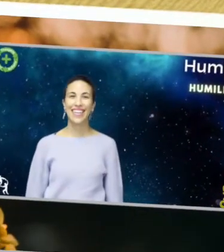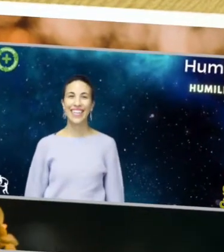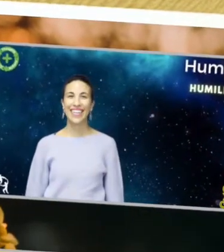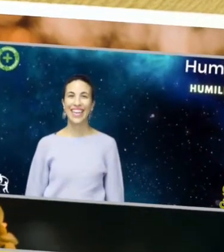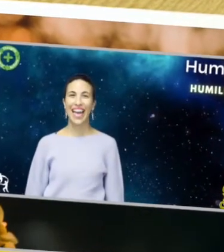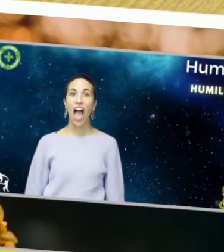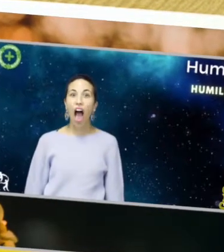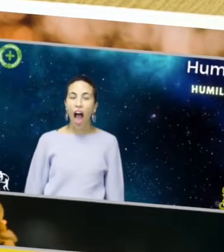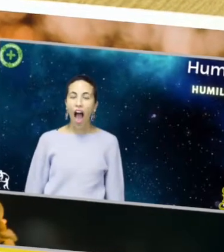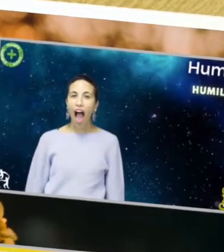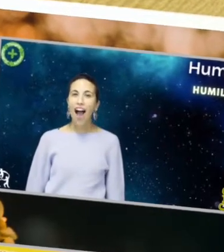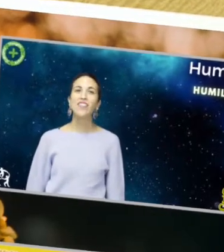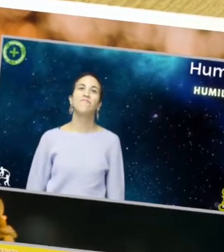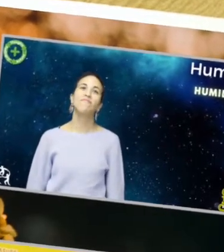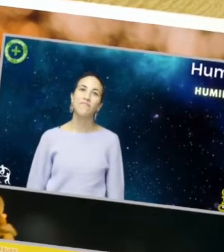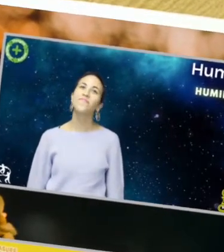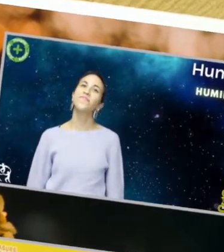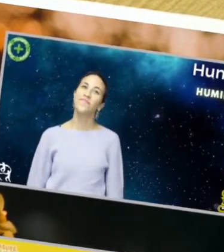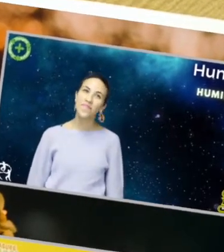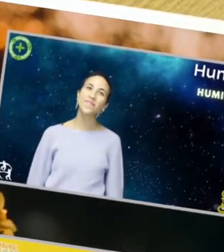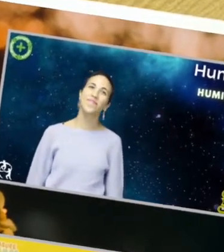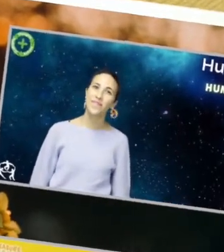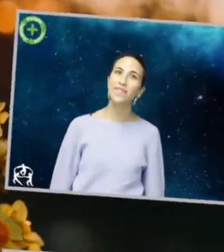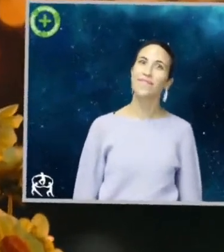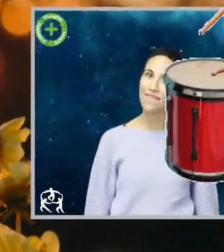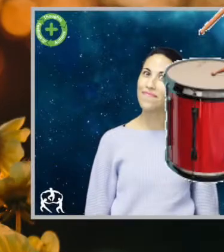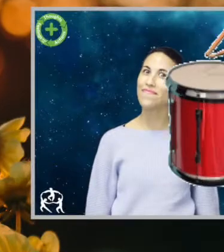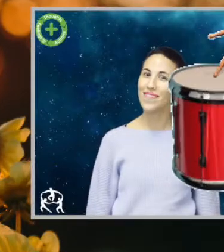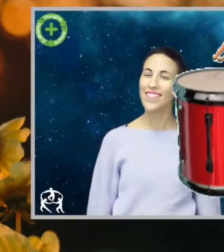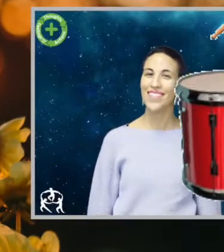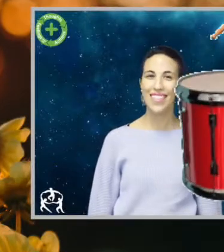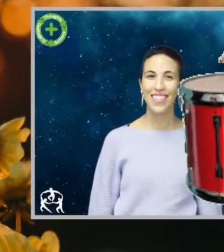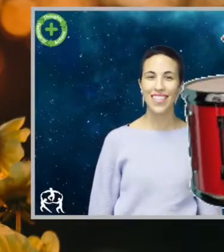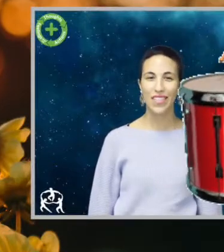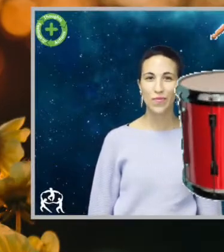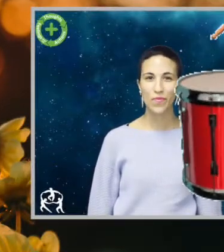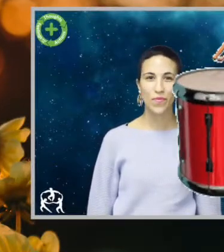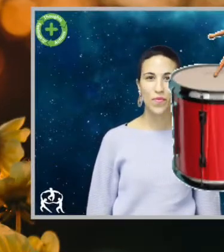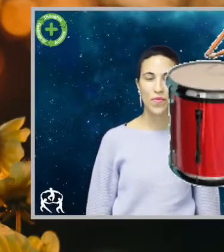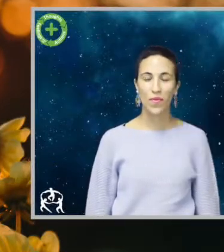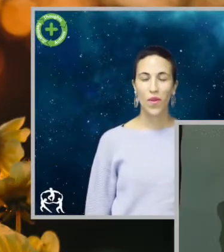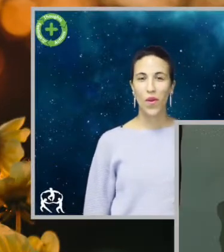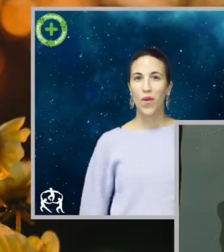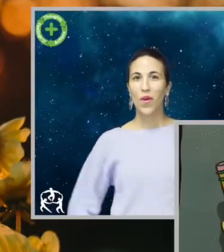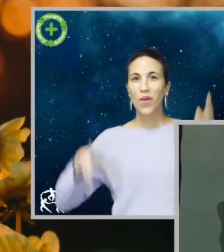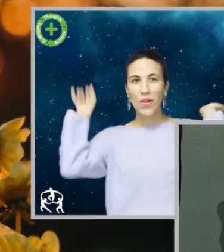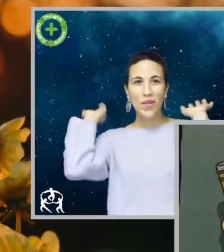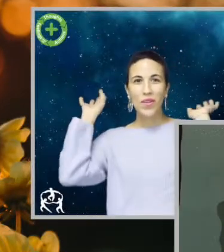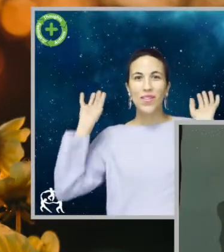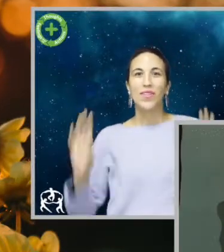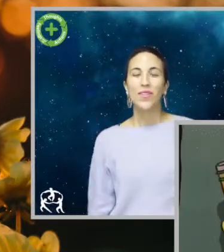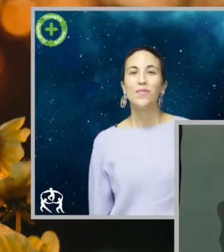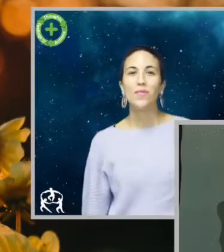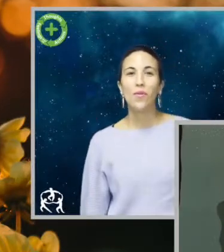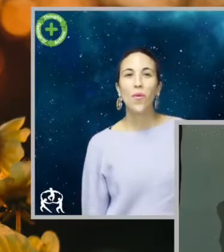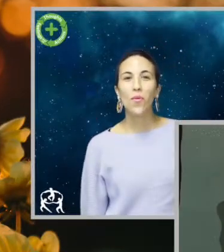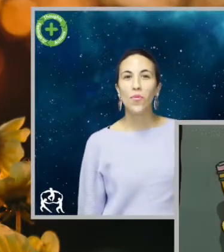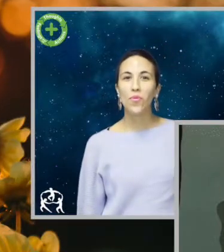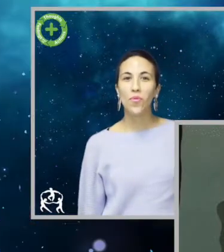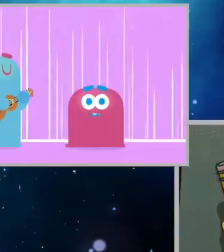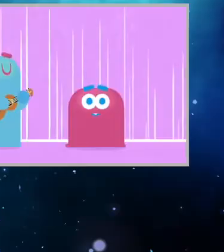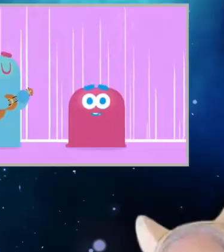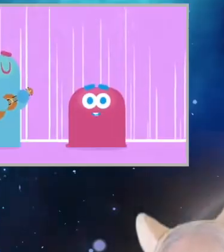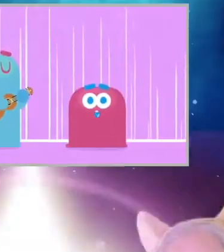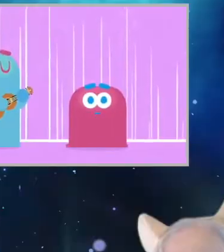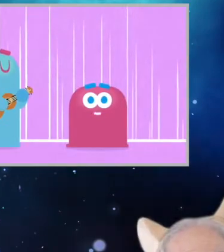Oh, wow Miss Shama! What did you think of that video? What about the cartoon? Can you tell us about